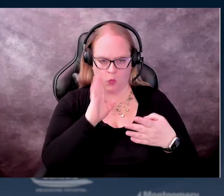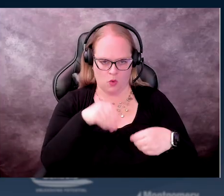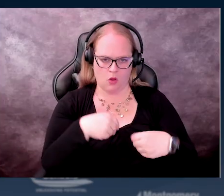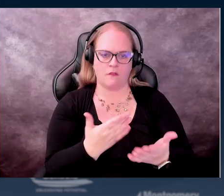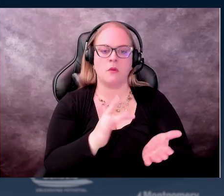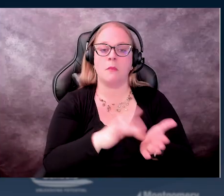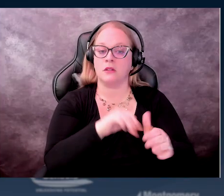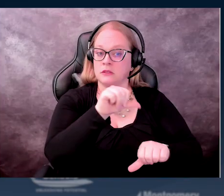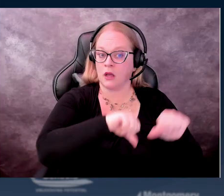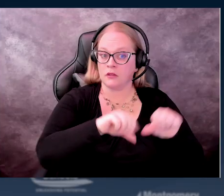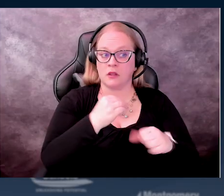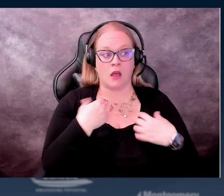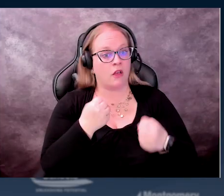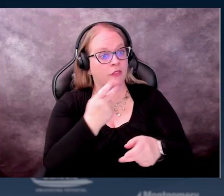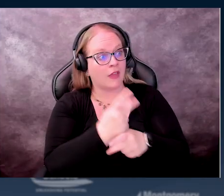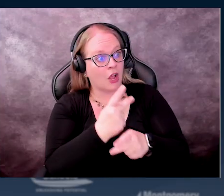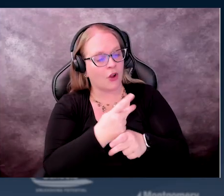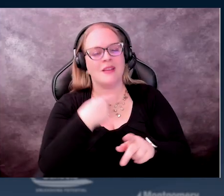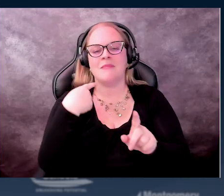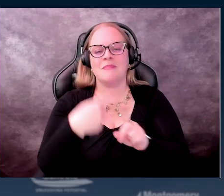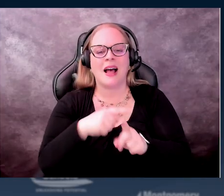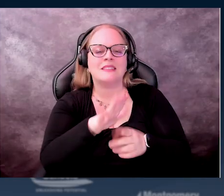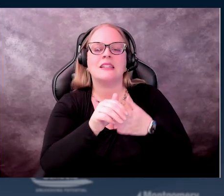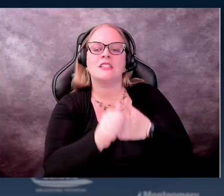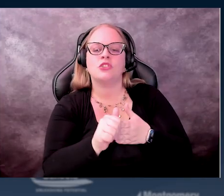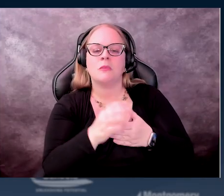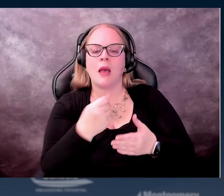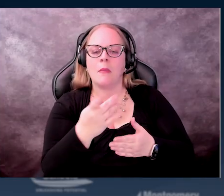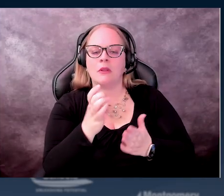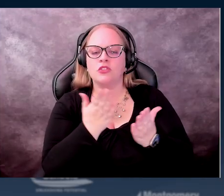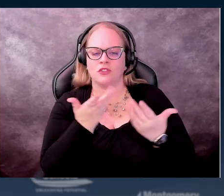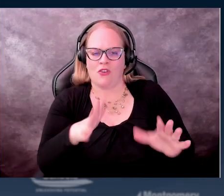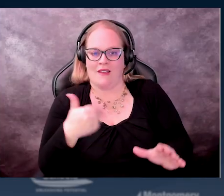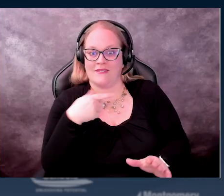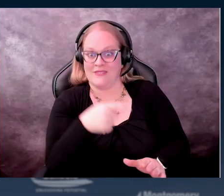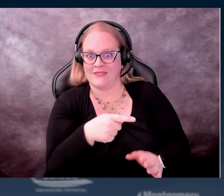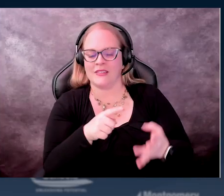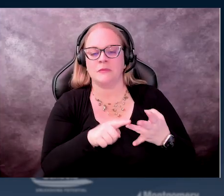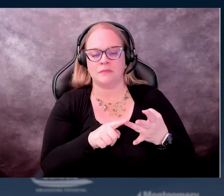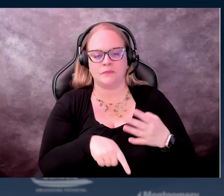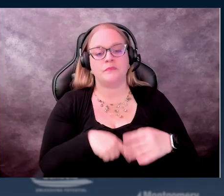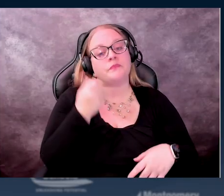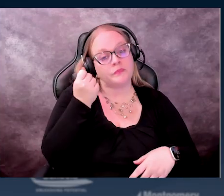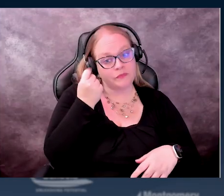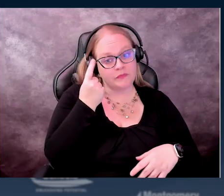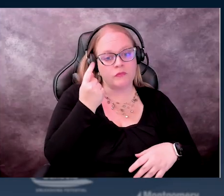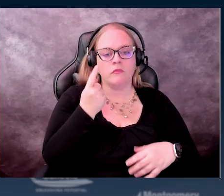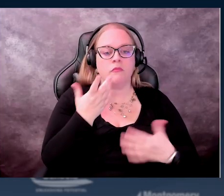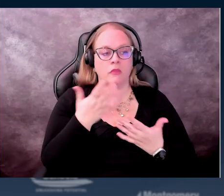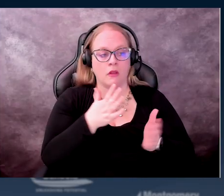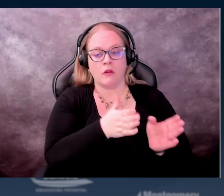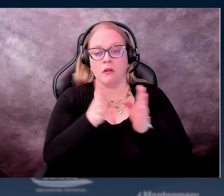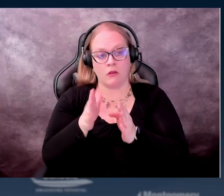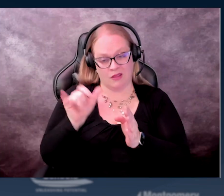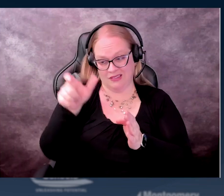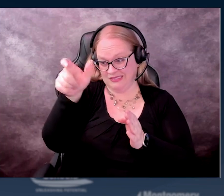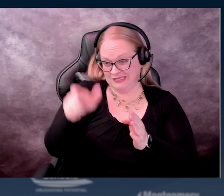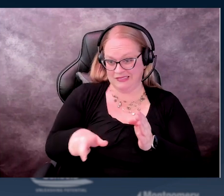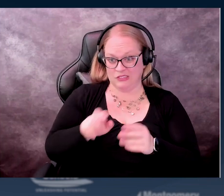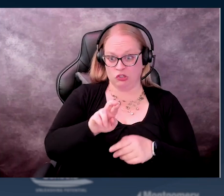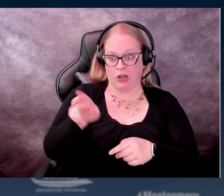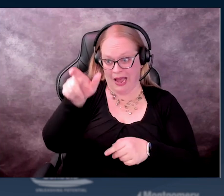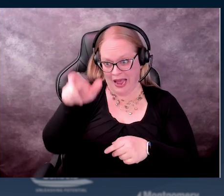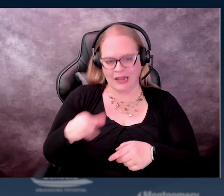public service. Noting on the far side of the local programming that could be available, they already have PLTW, Project Lead the